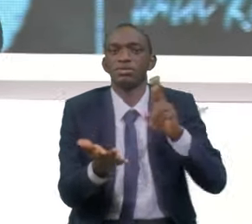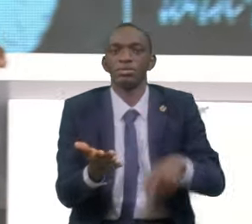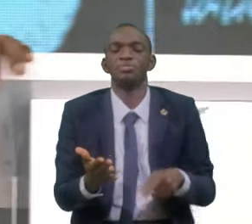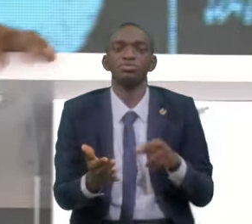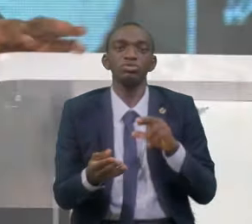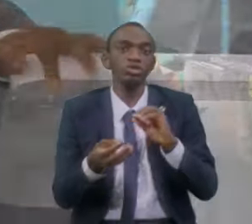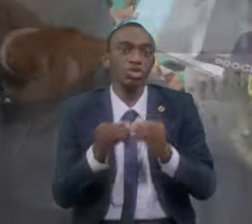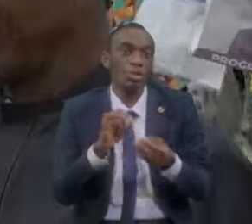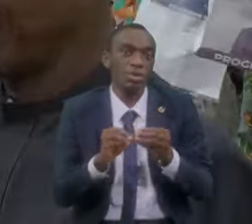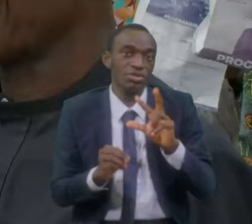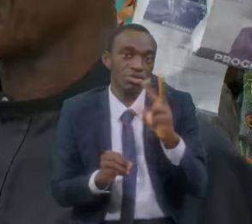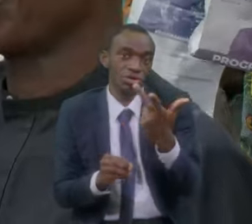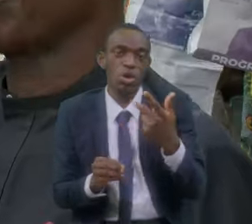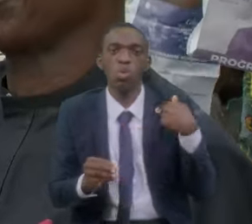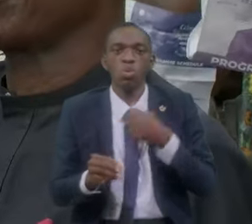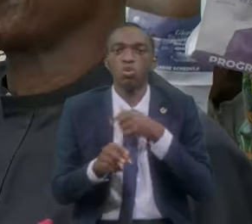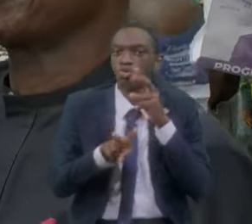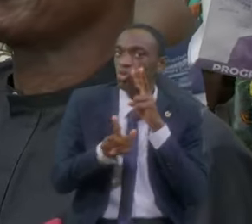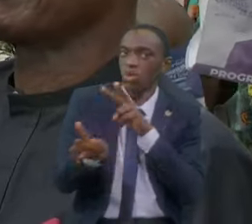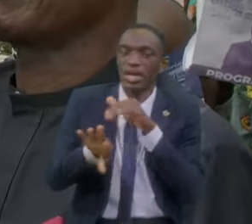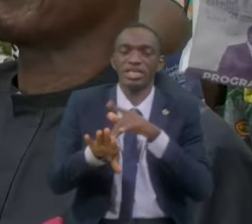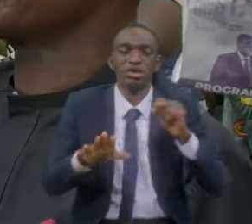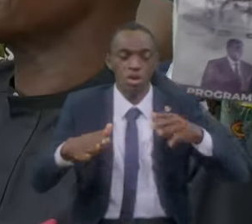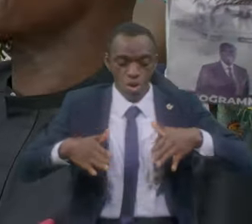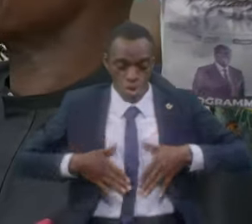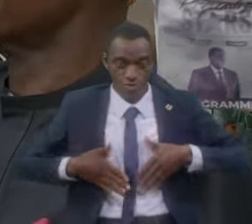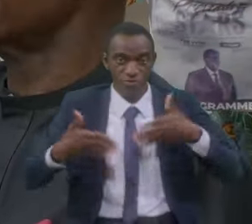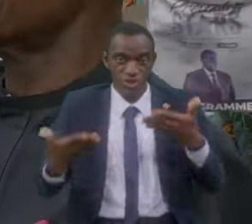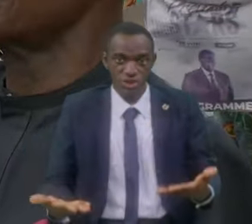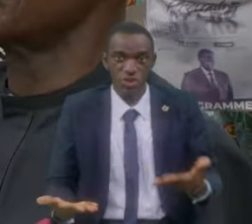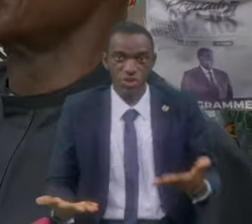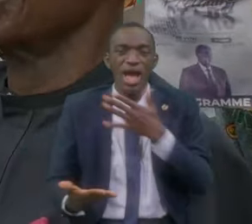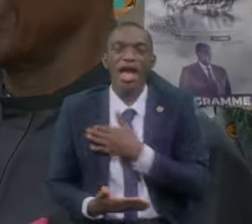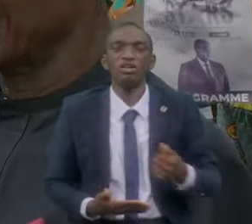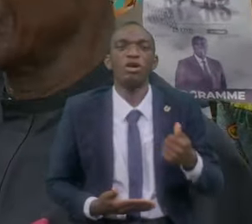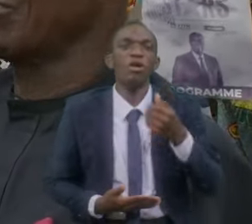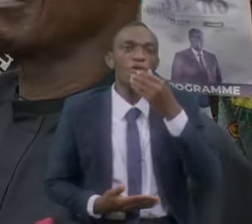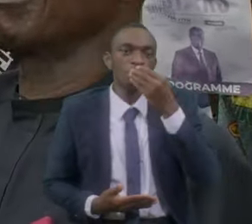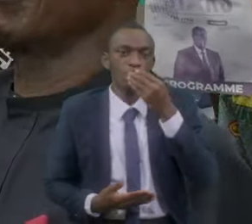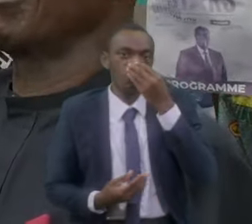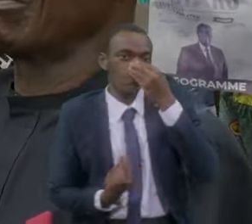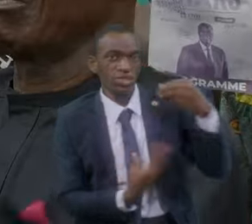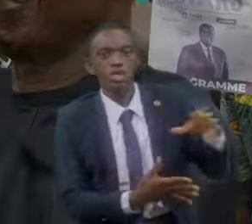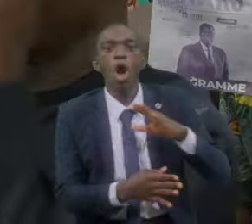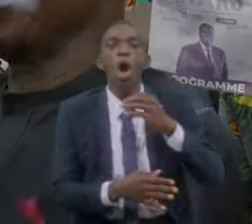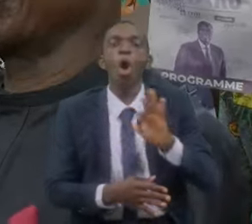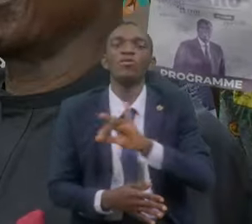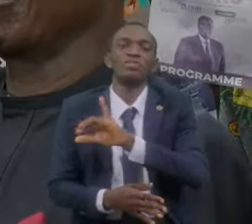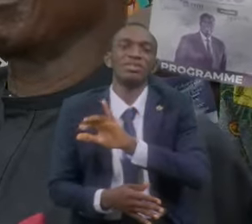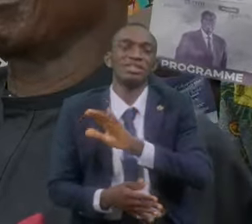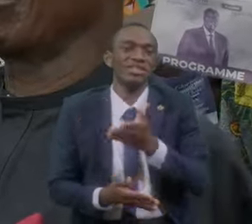looking at the confession and the forsaking of their baffling secrets. He now